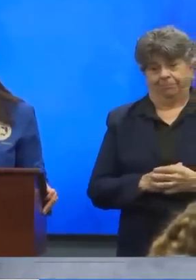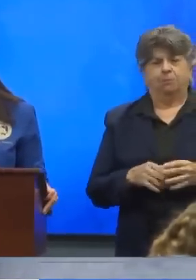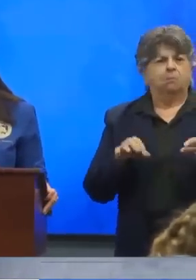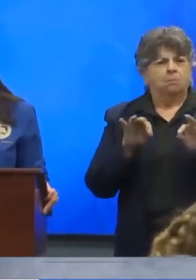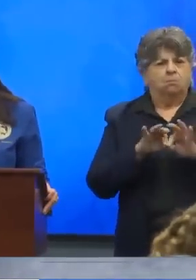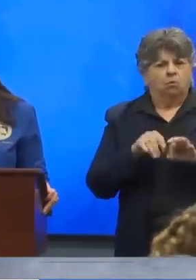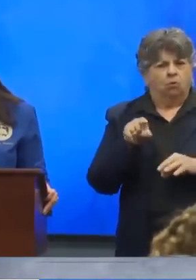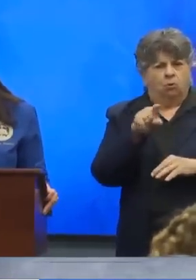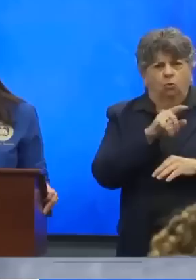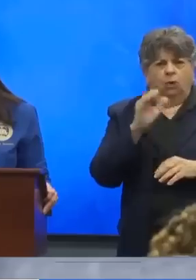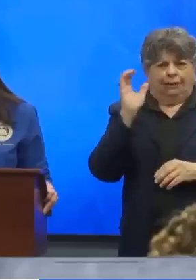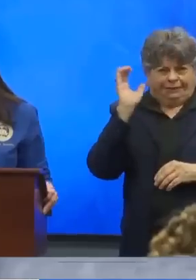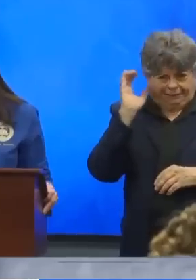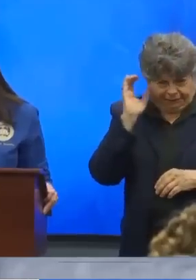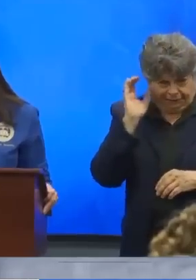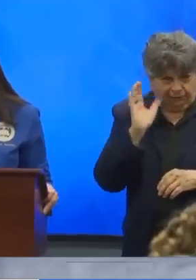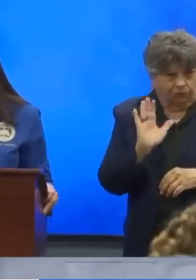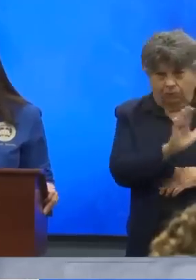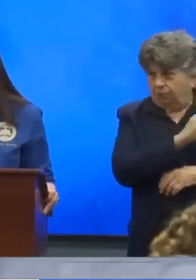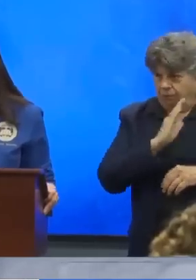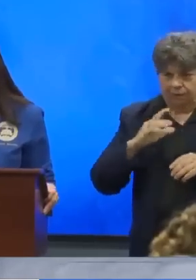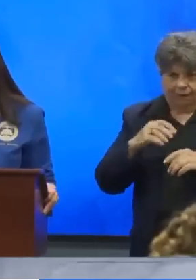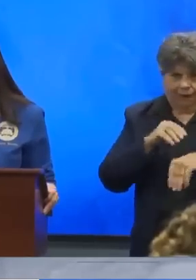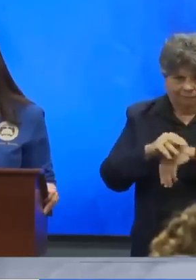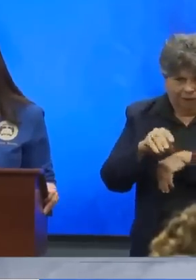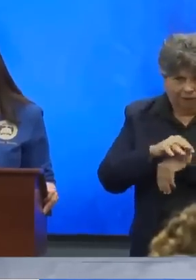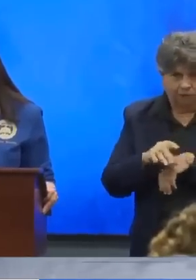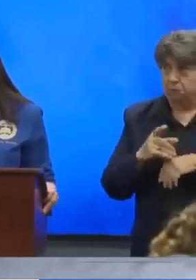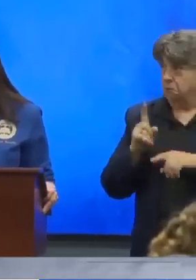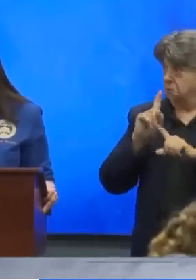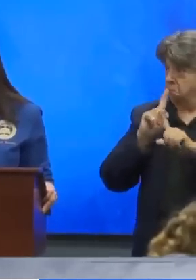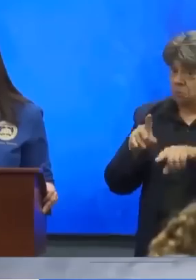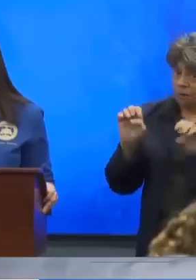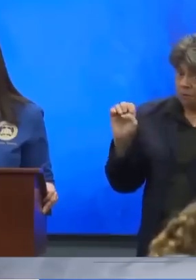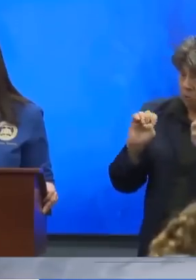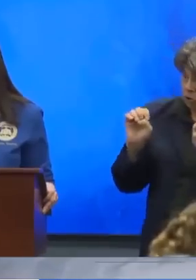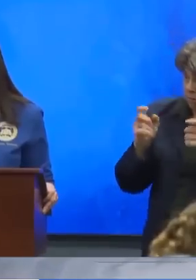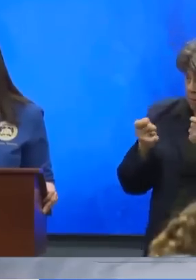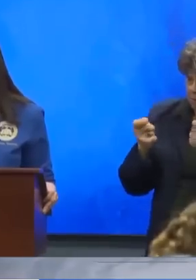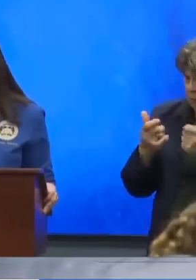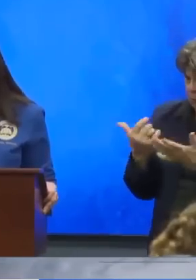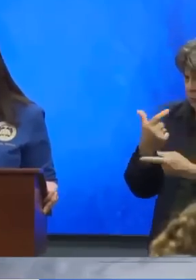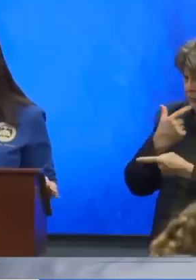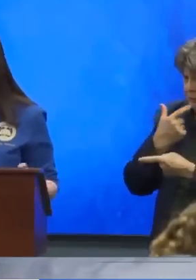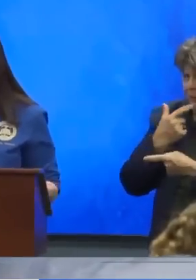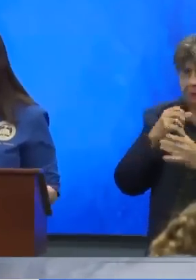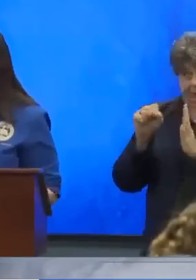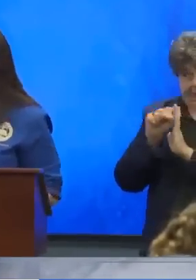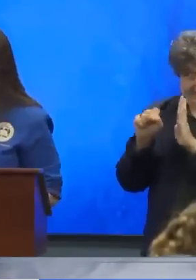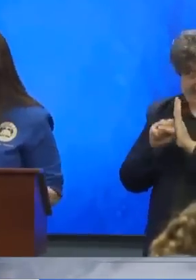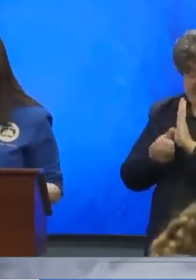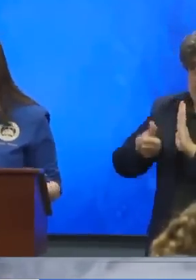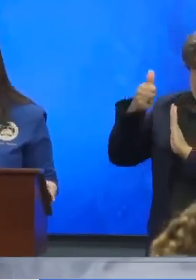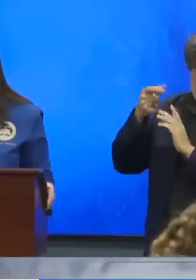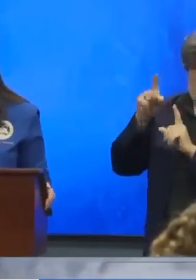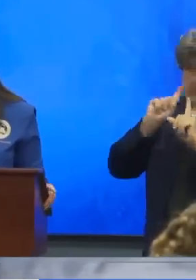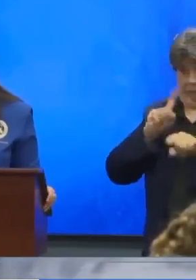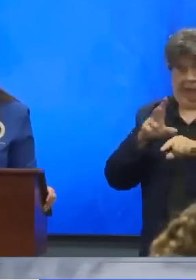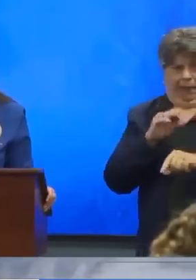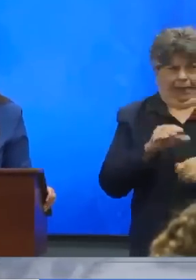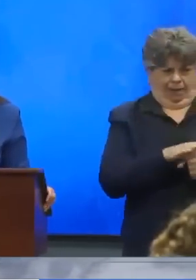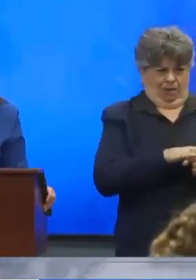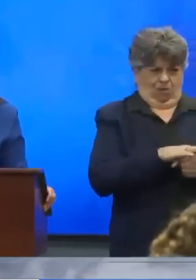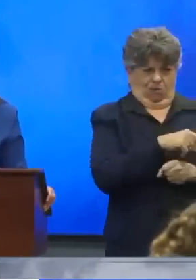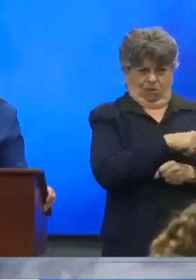are going to be advising us, our emergency management officials from the state to the county. We are grateful we have such great leadership like